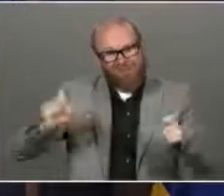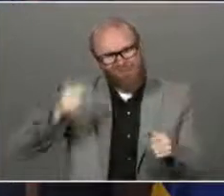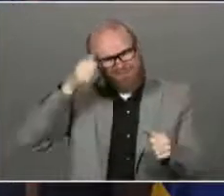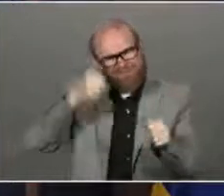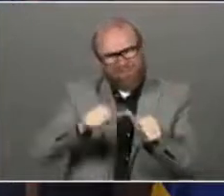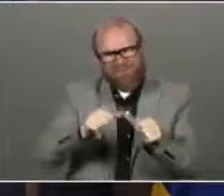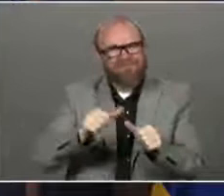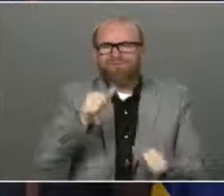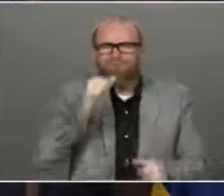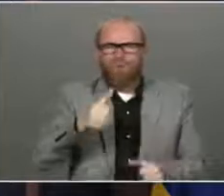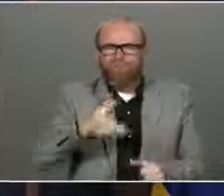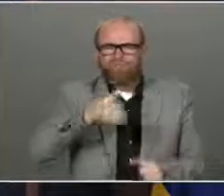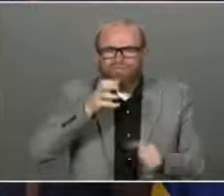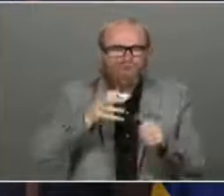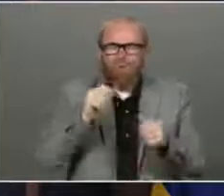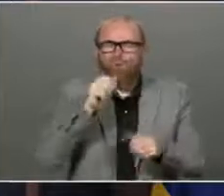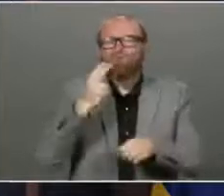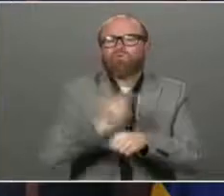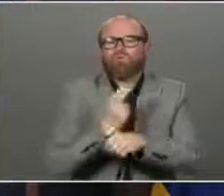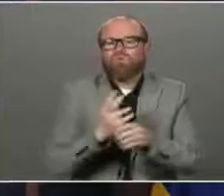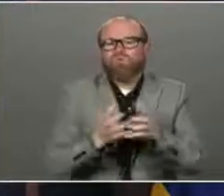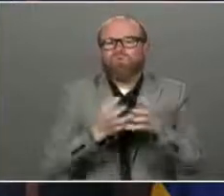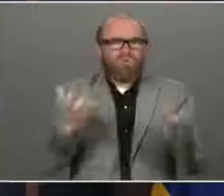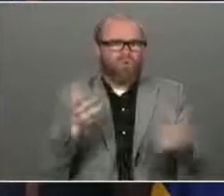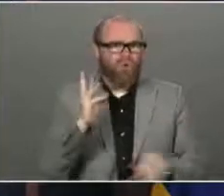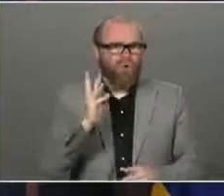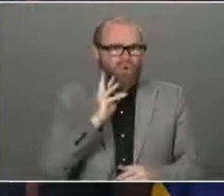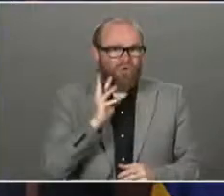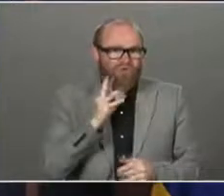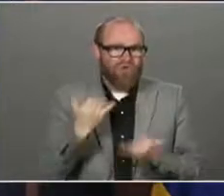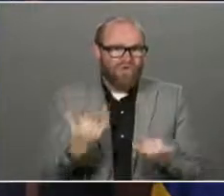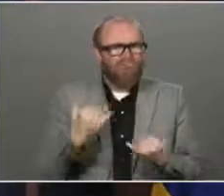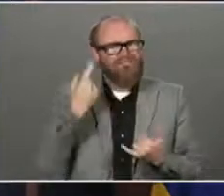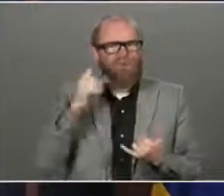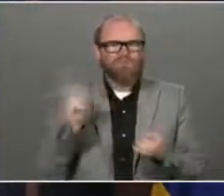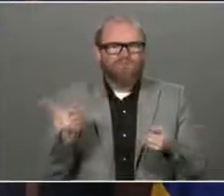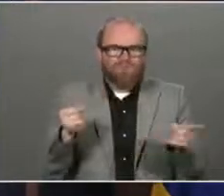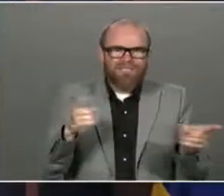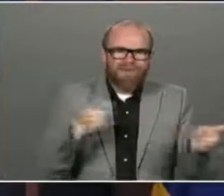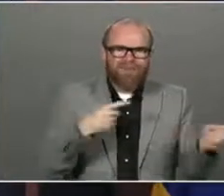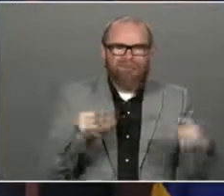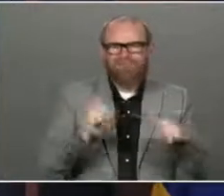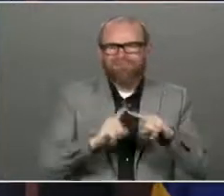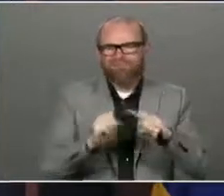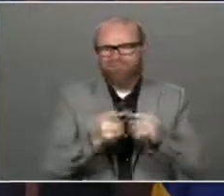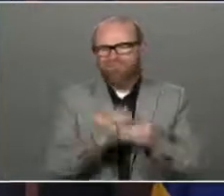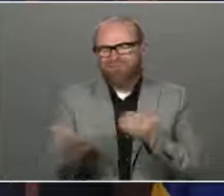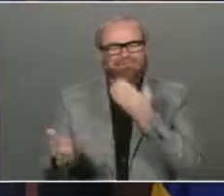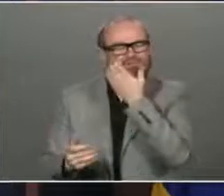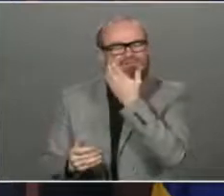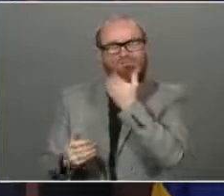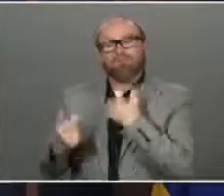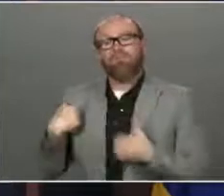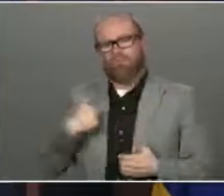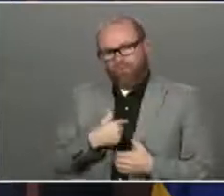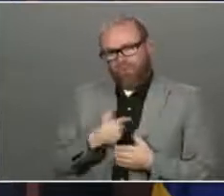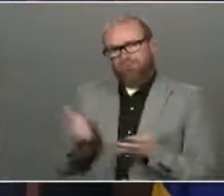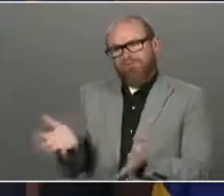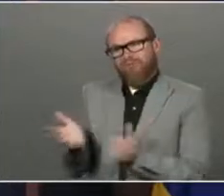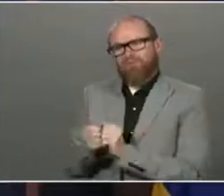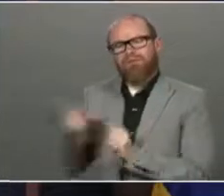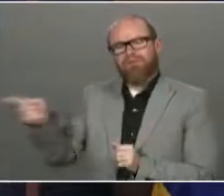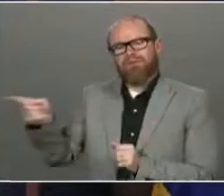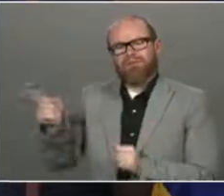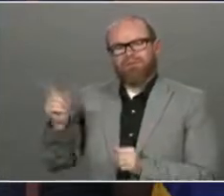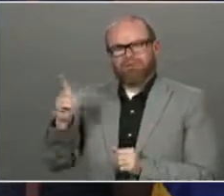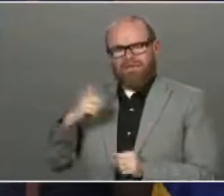along those lines. I will add to that we've had these conversations with legislative leadership, and both the Speaker and the